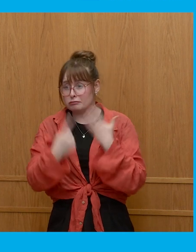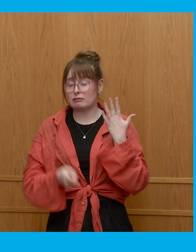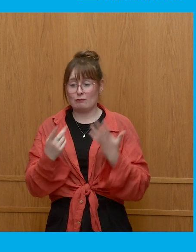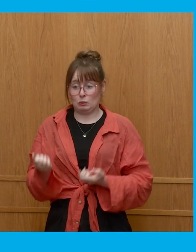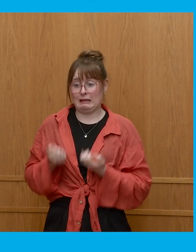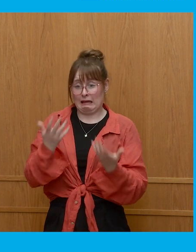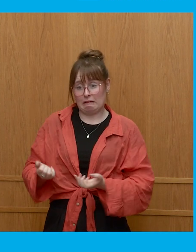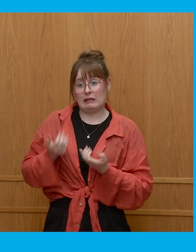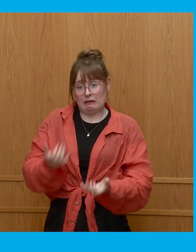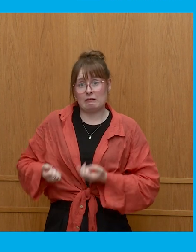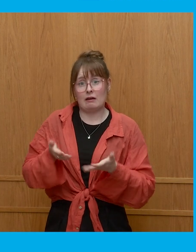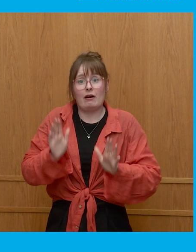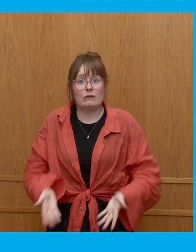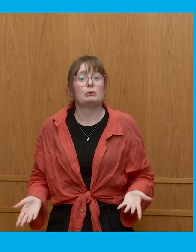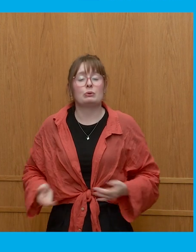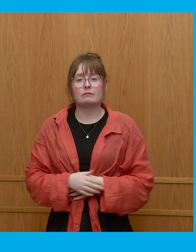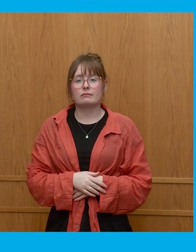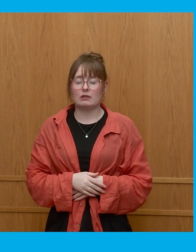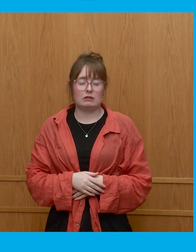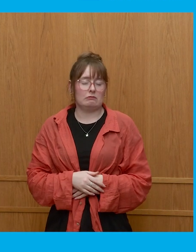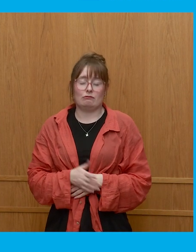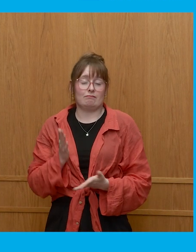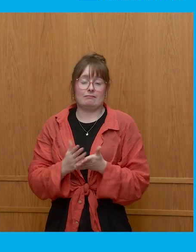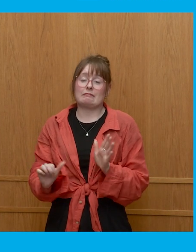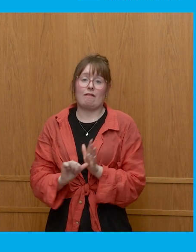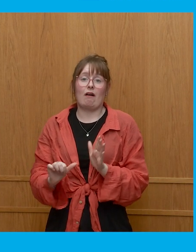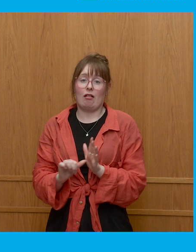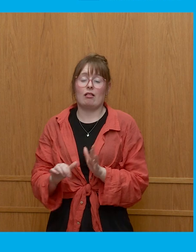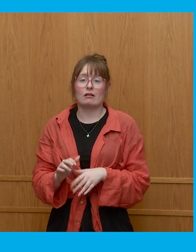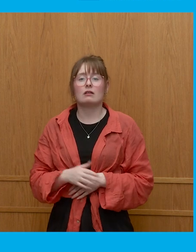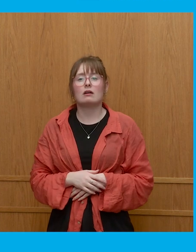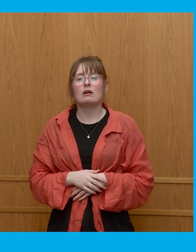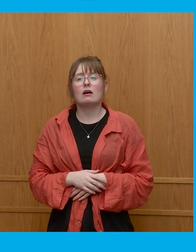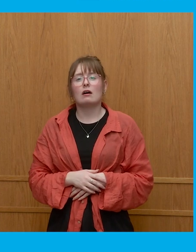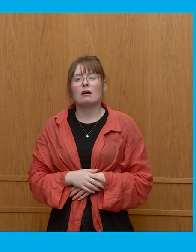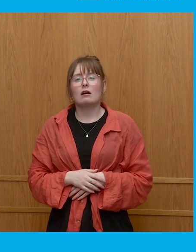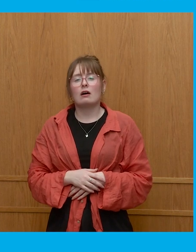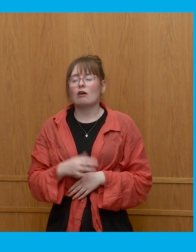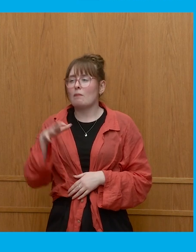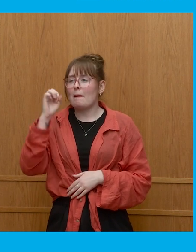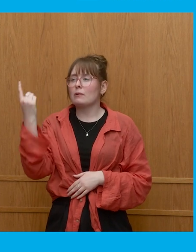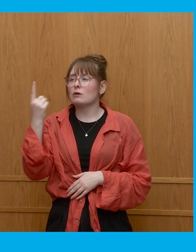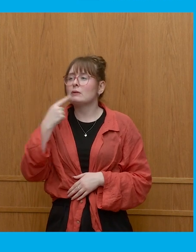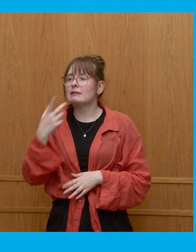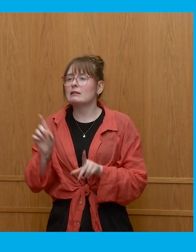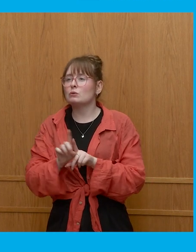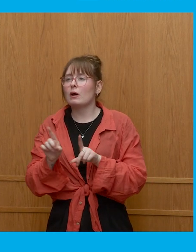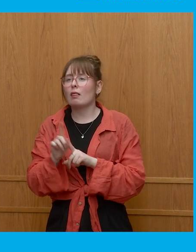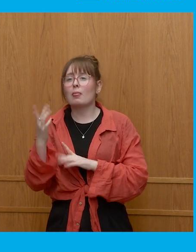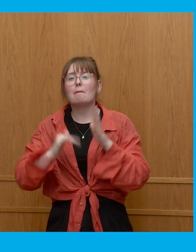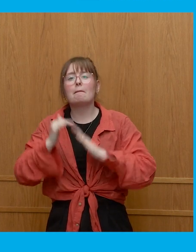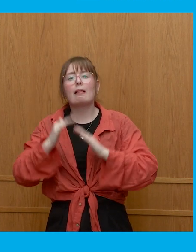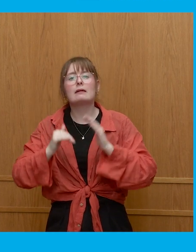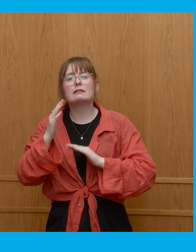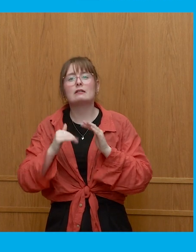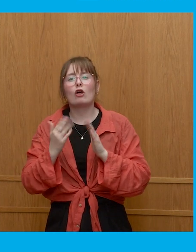he's always measuring the wrong thing sometimes too. Yeah. I think another quote, Louis Kahn saying, a building goes through three